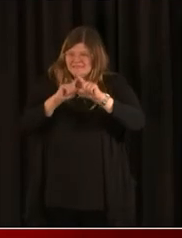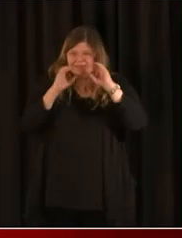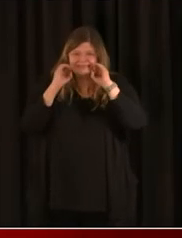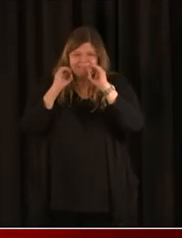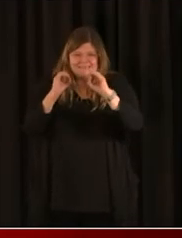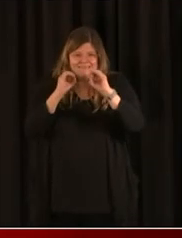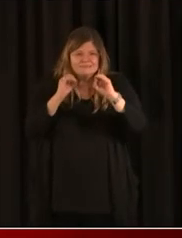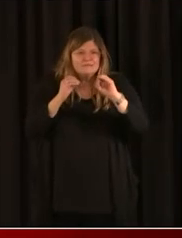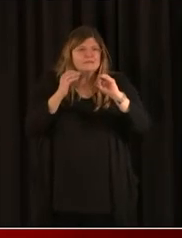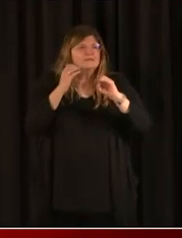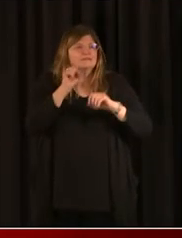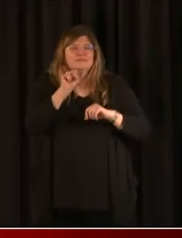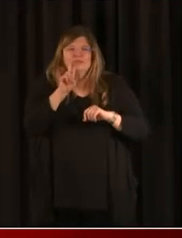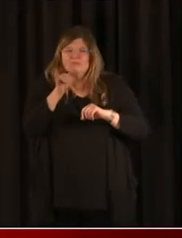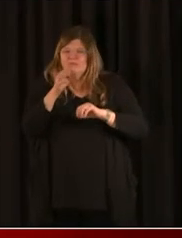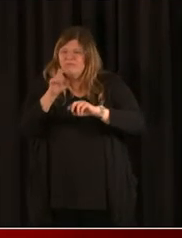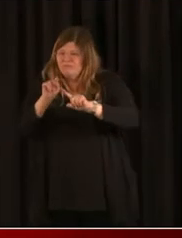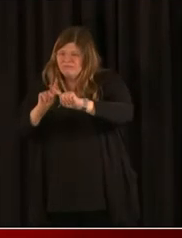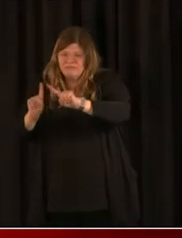each subject area,